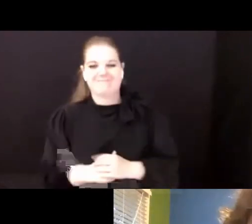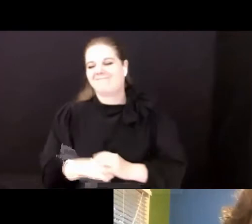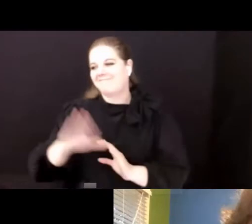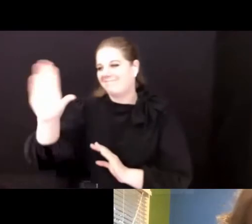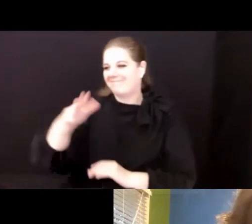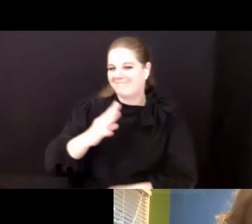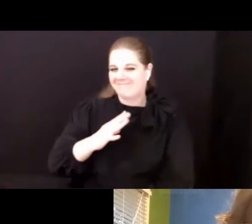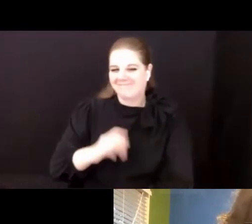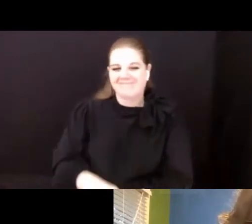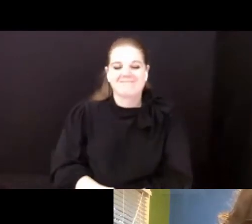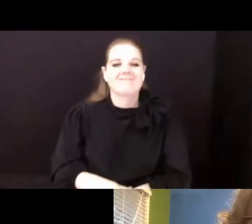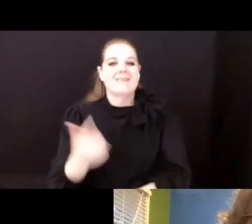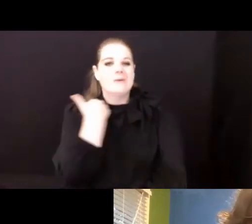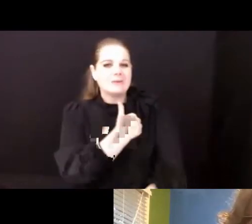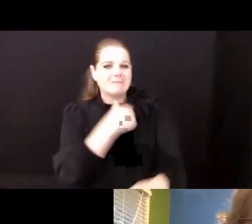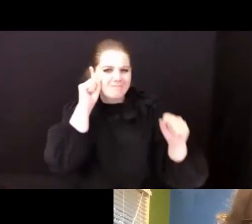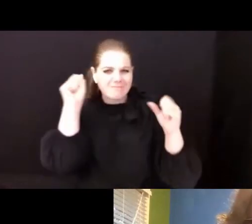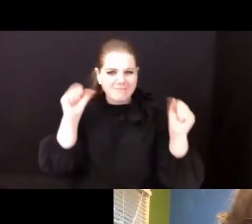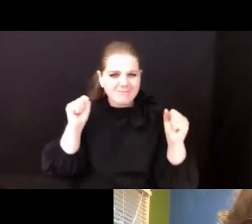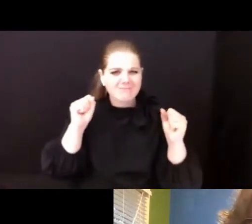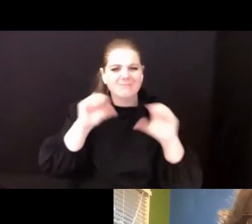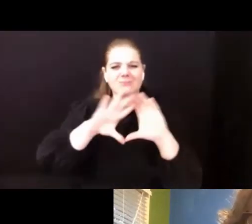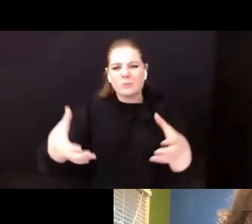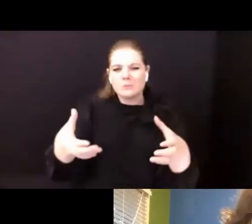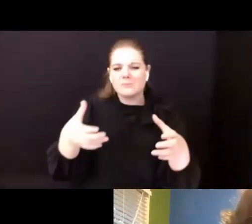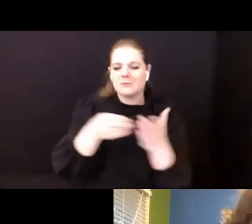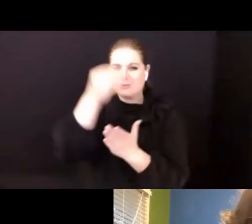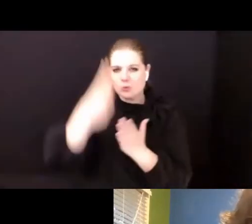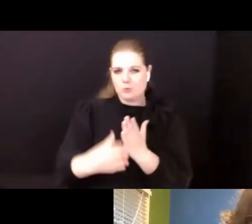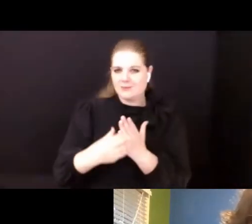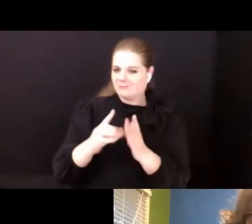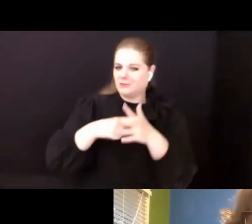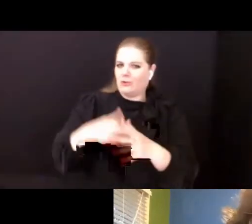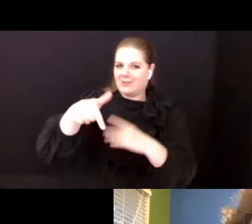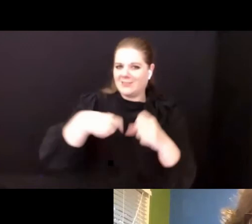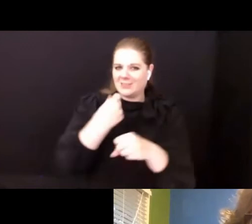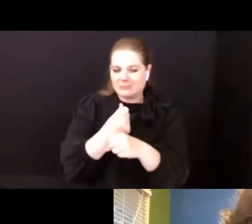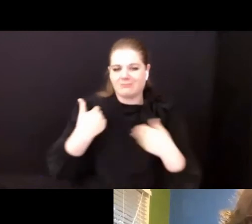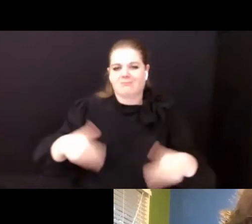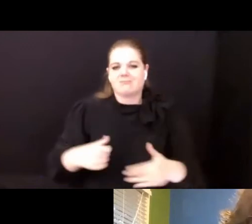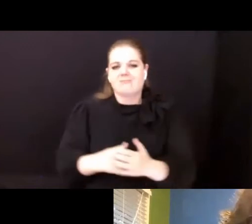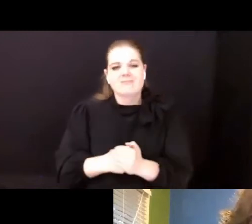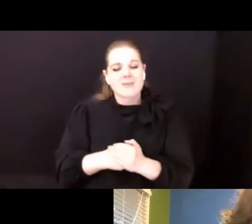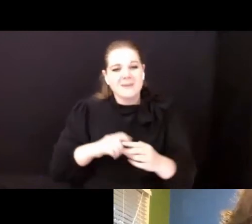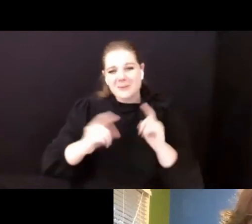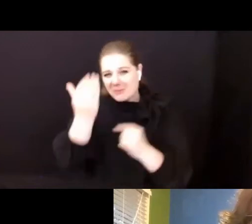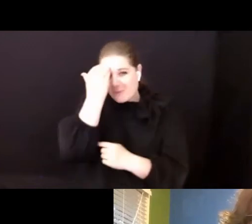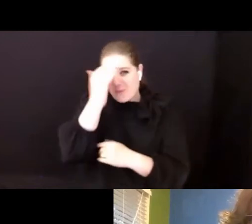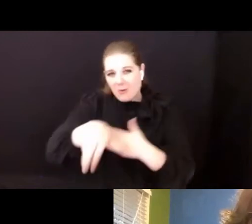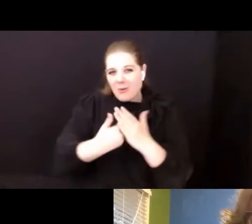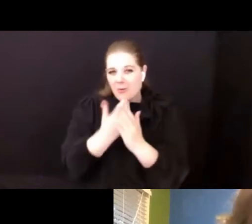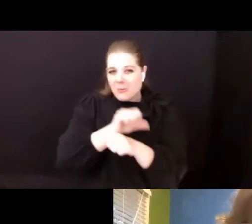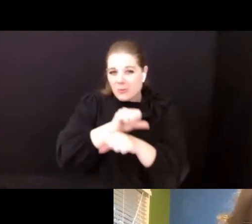have an amazing group of students that are coming in this year, but I have to say that all of the work, these